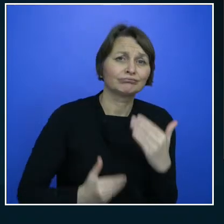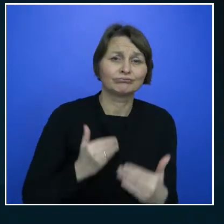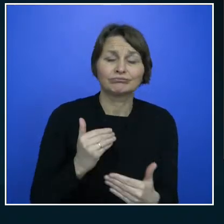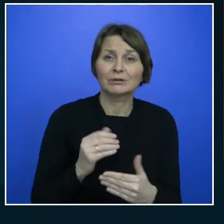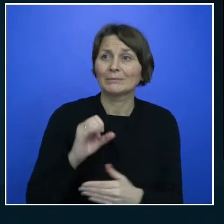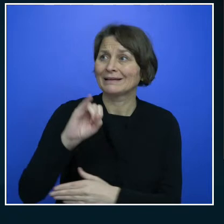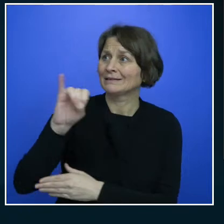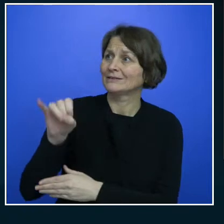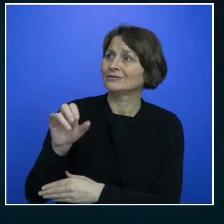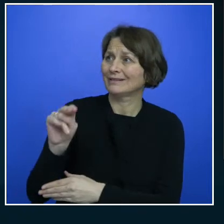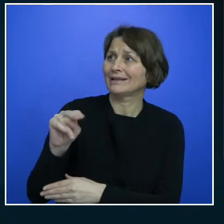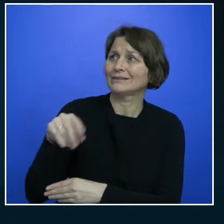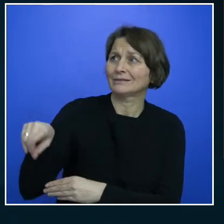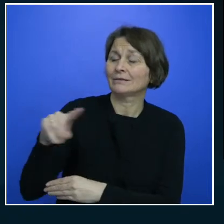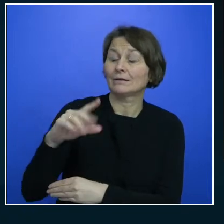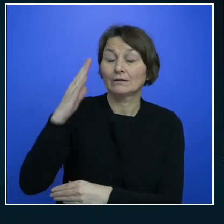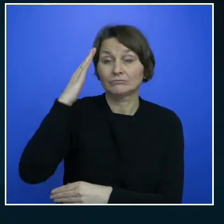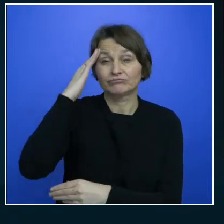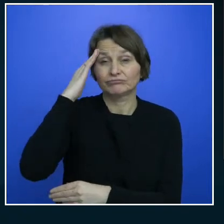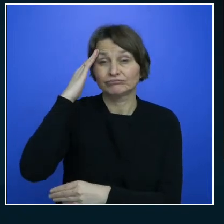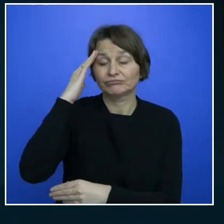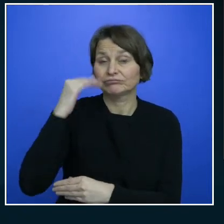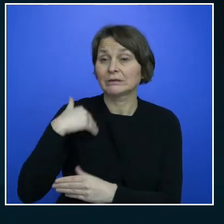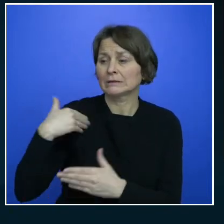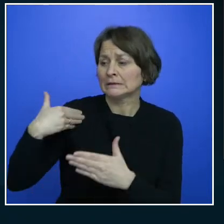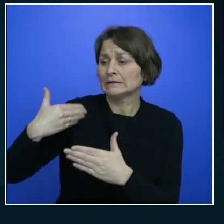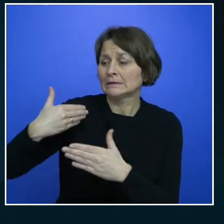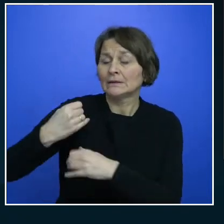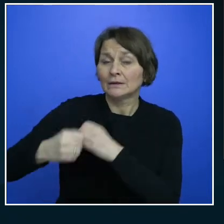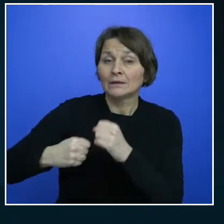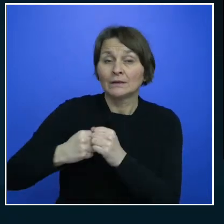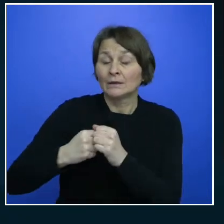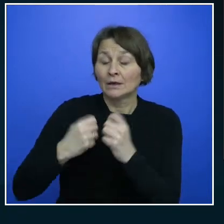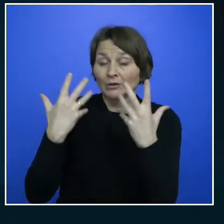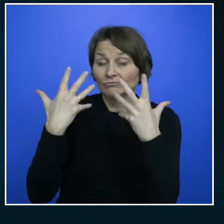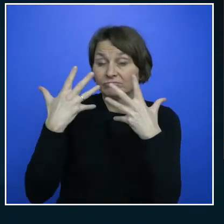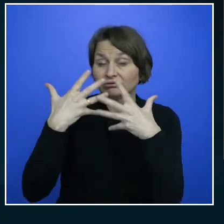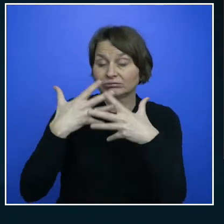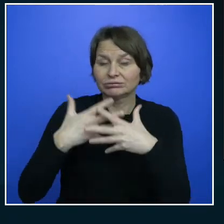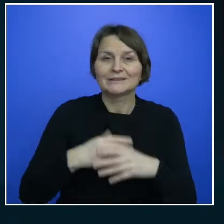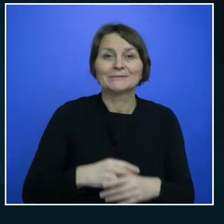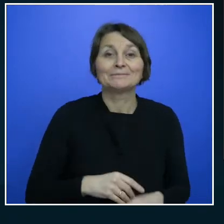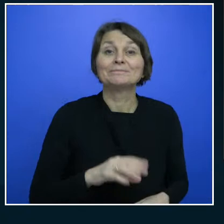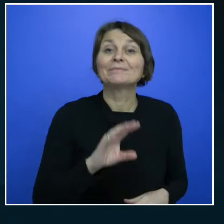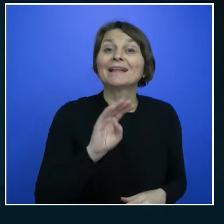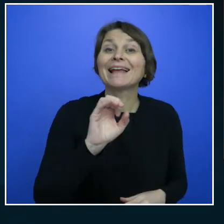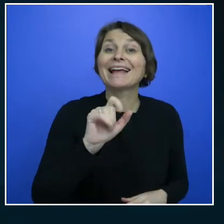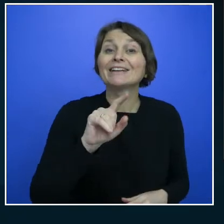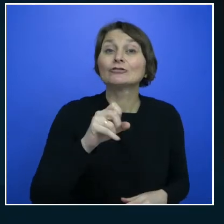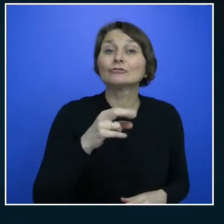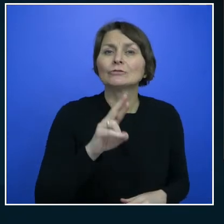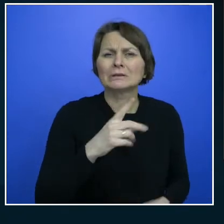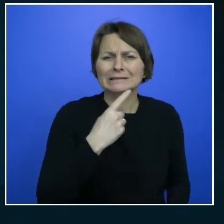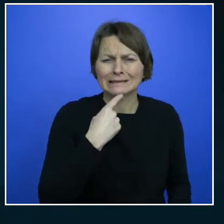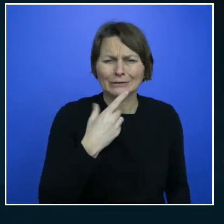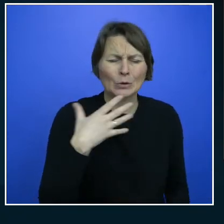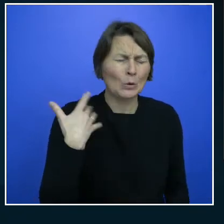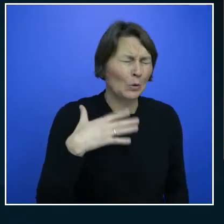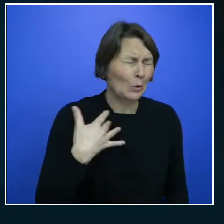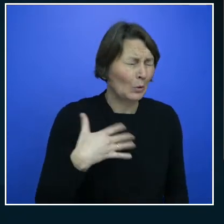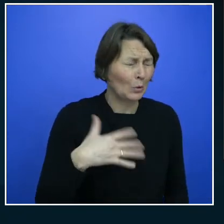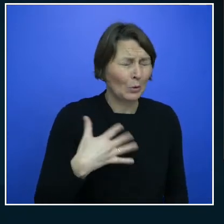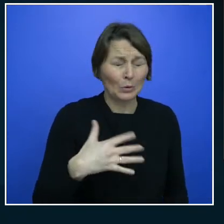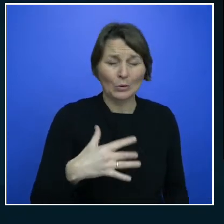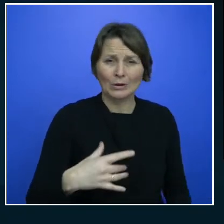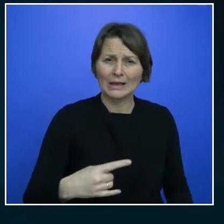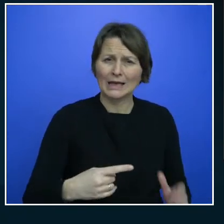all experienced over the last couple of years. Yeah, don't make me start a comment about flexing your muscles and showing off